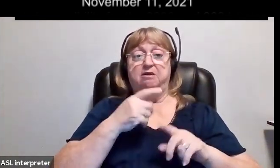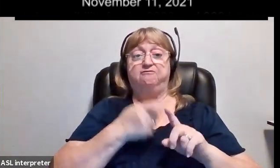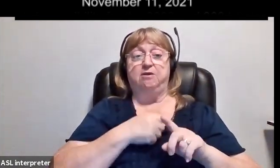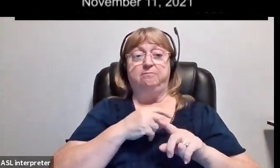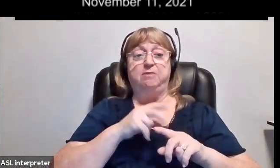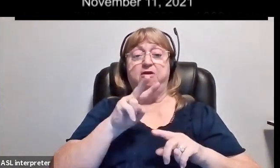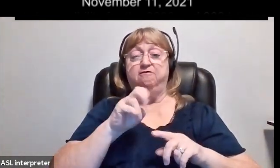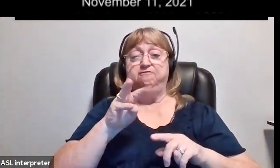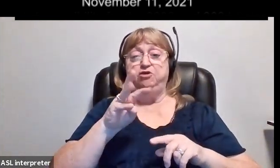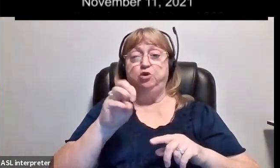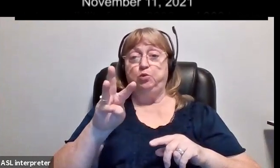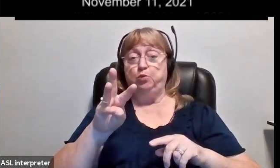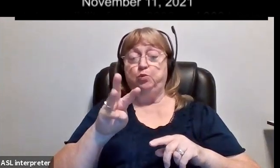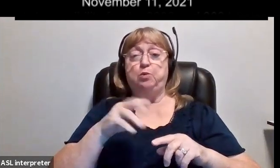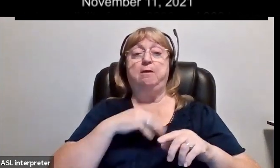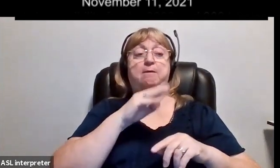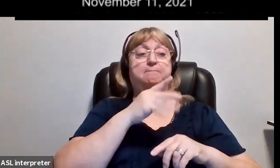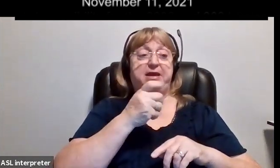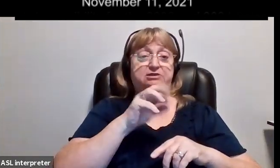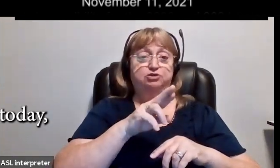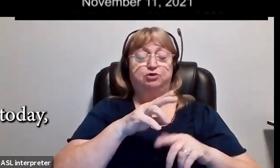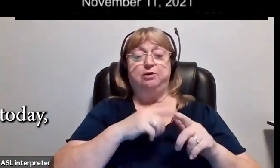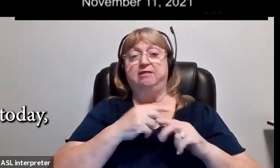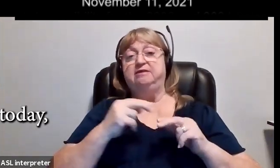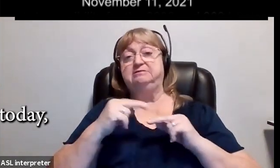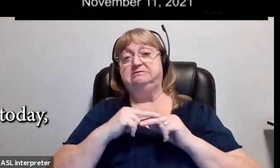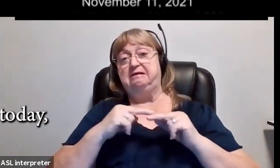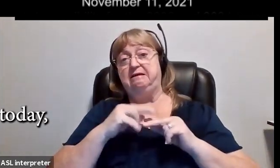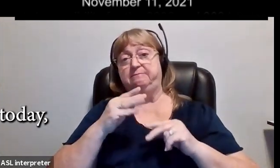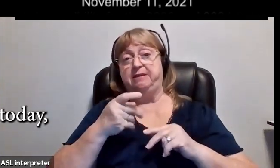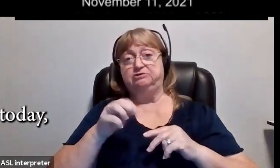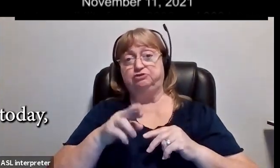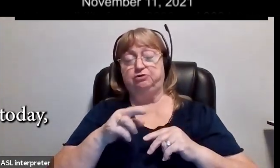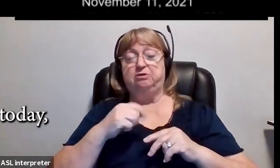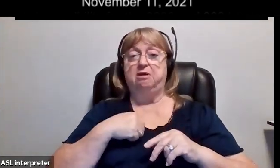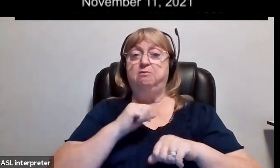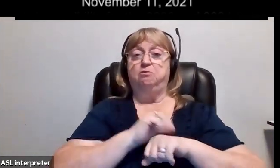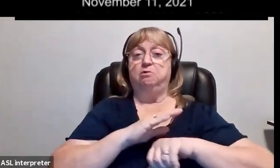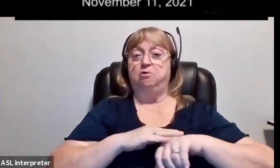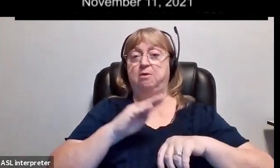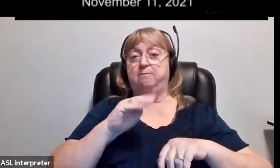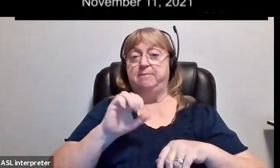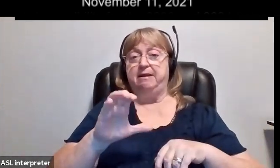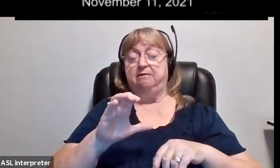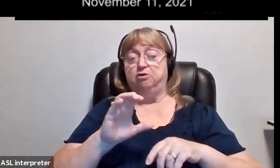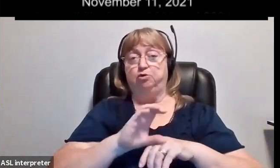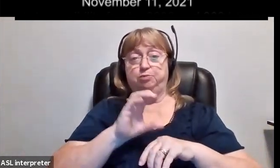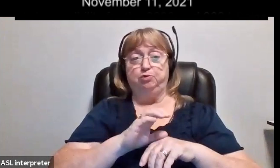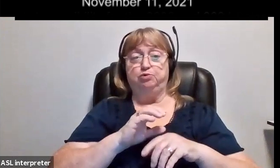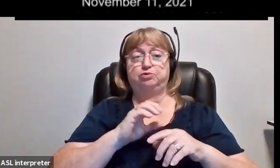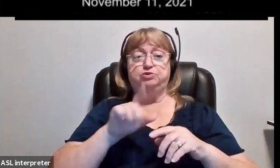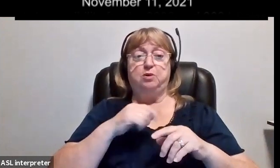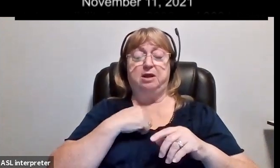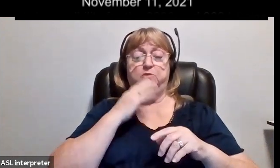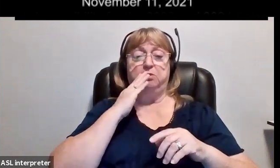to master and then slide master. Now I'm working on a Mac computer today, so if all the screen, I will